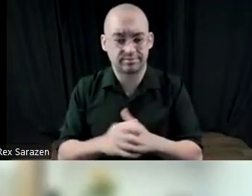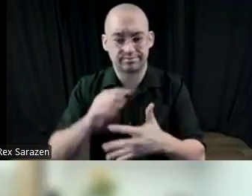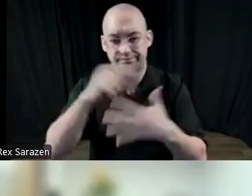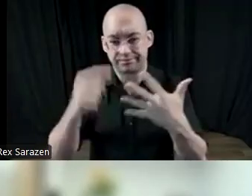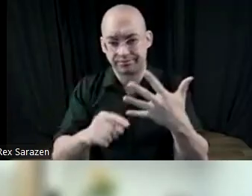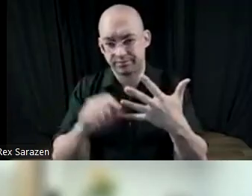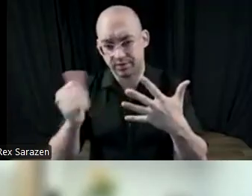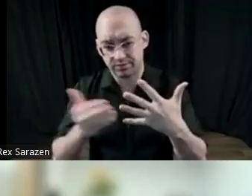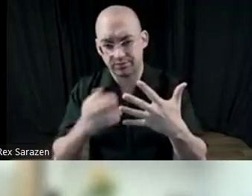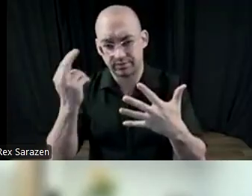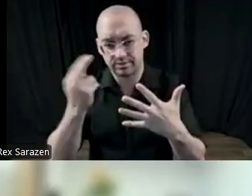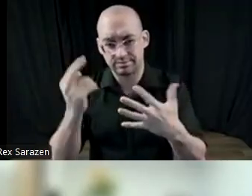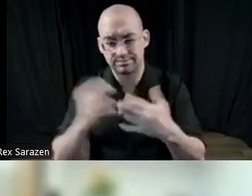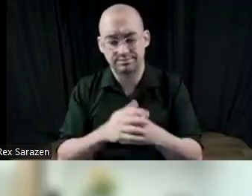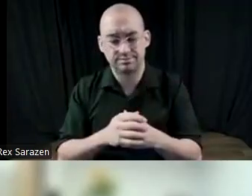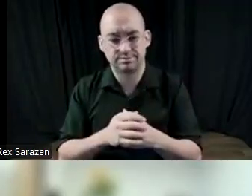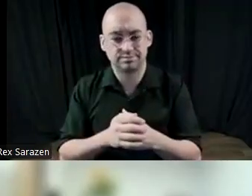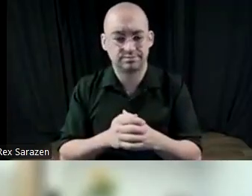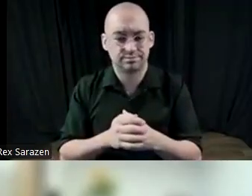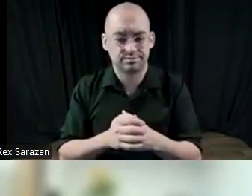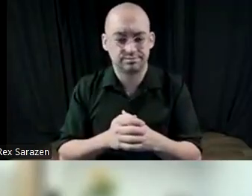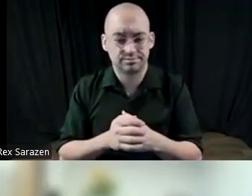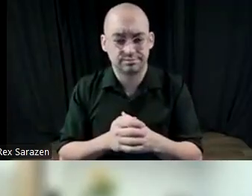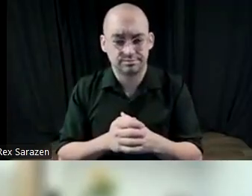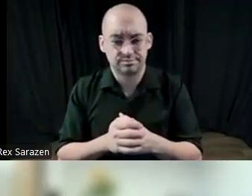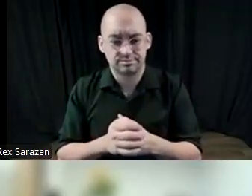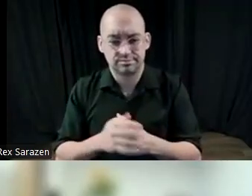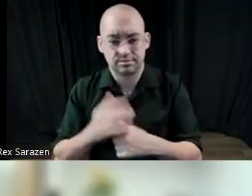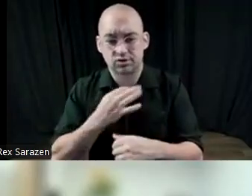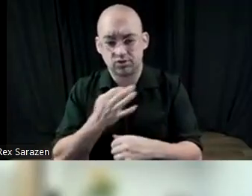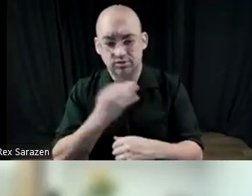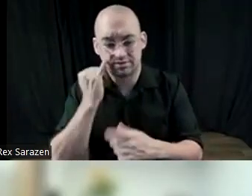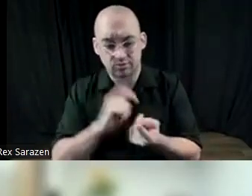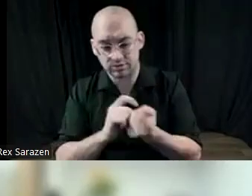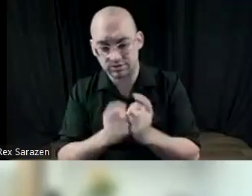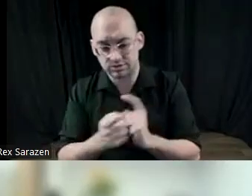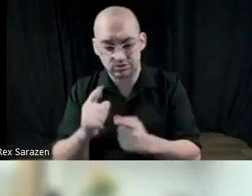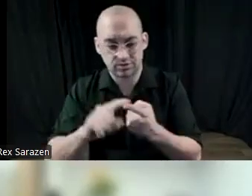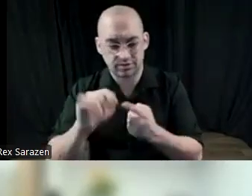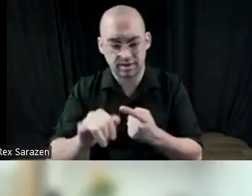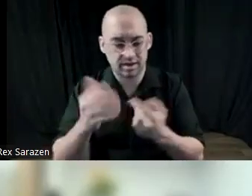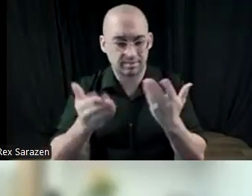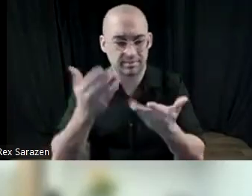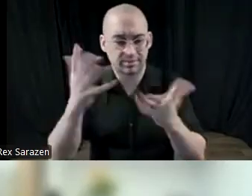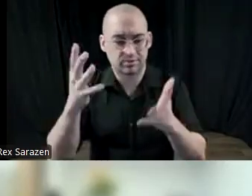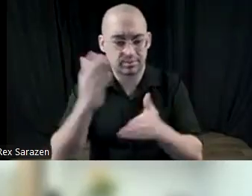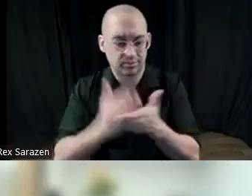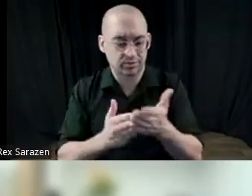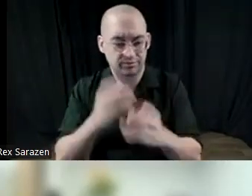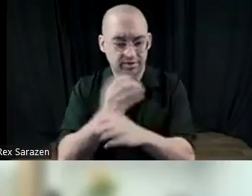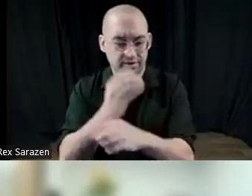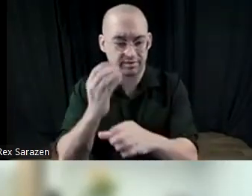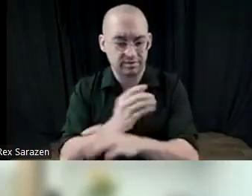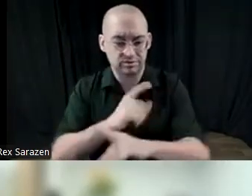life. So I'm just interested in hearing, are we shifting to do that? Maybe that was already part of the calculus, but